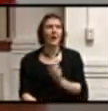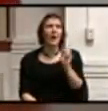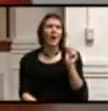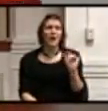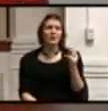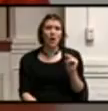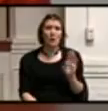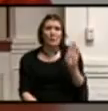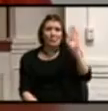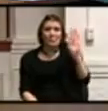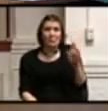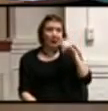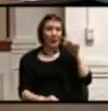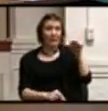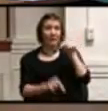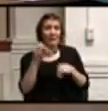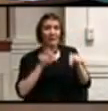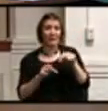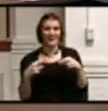any further, can I just go back to...